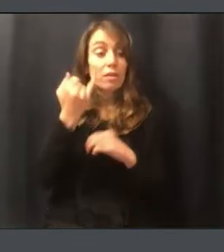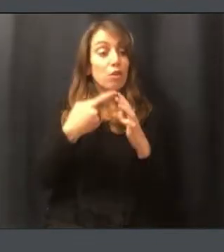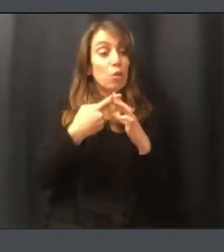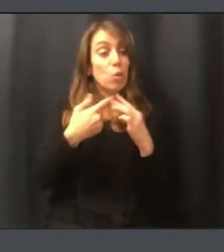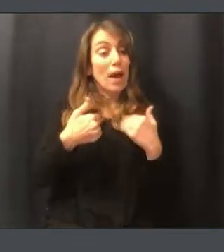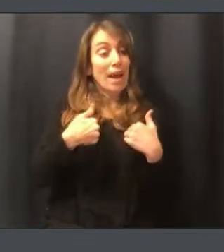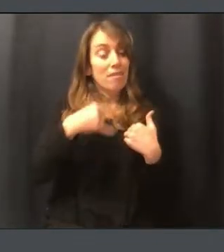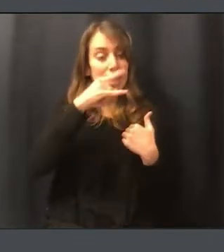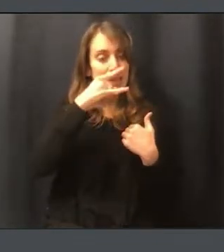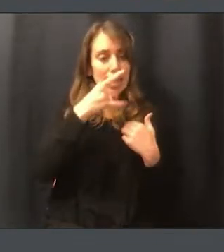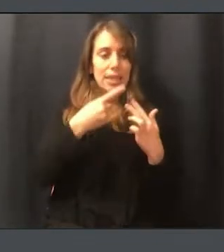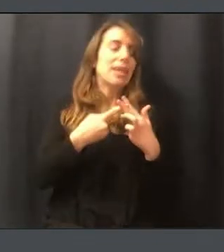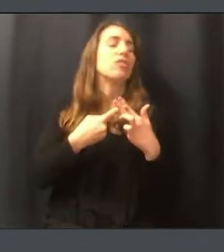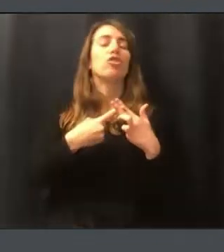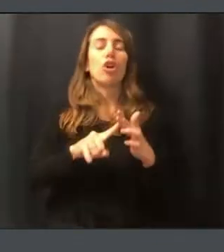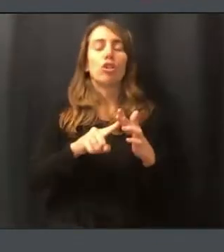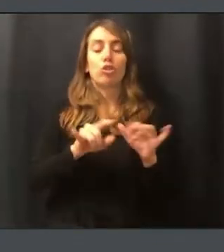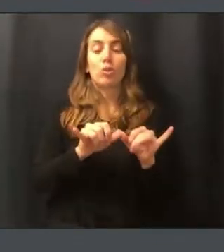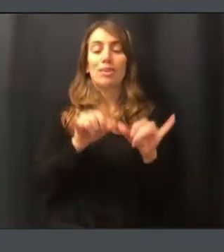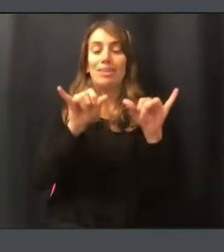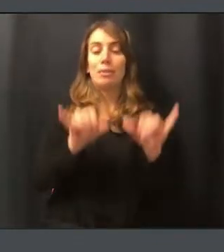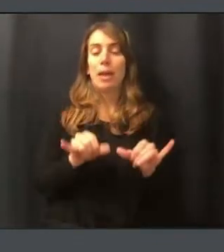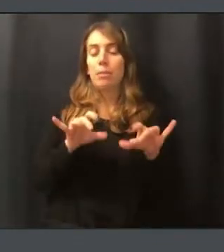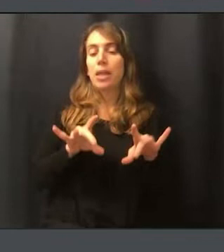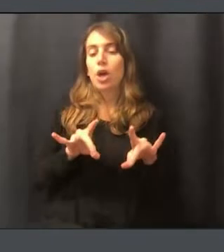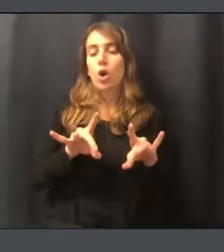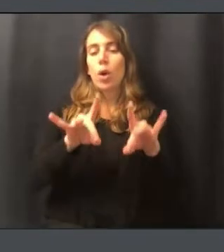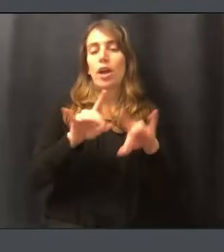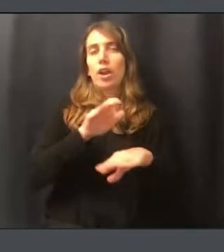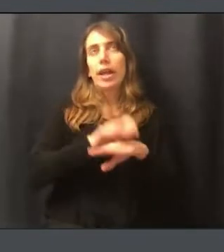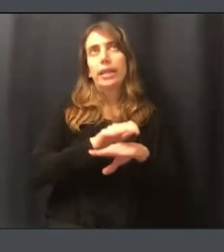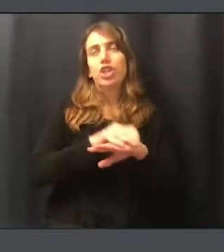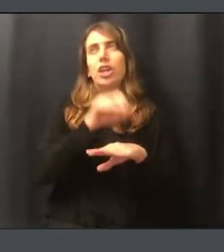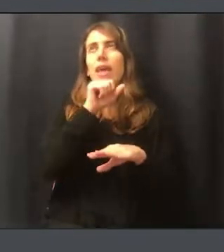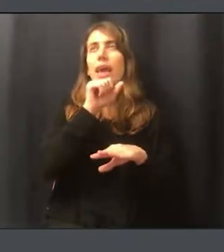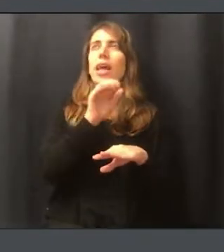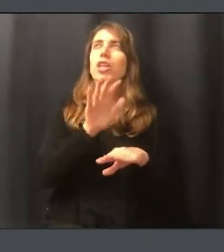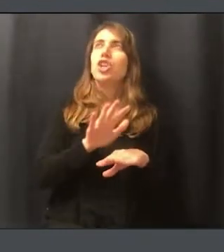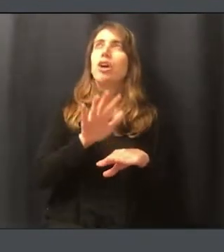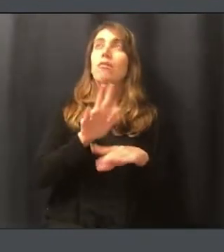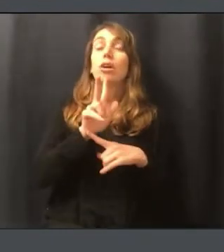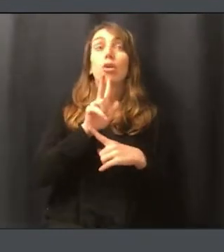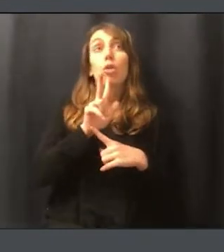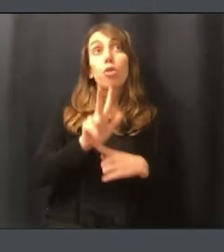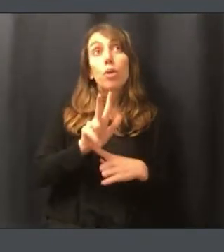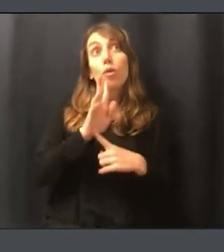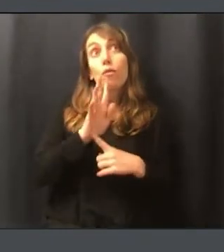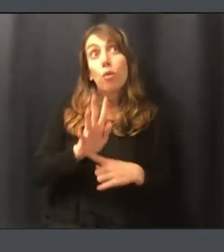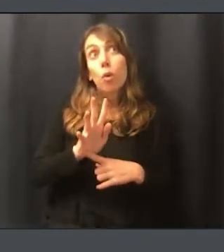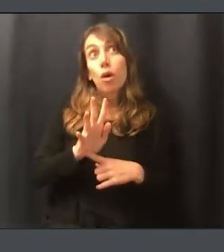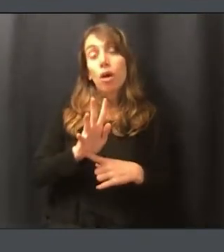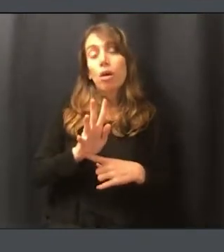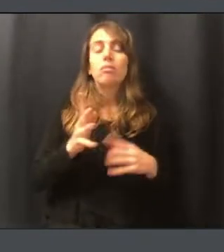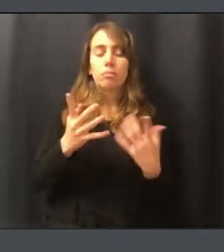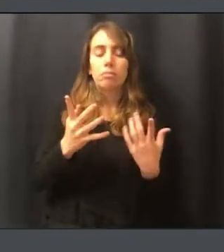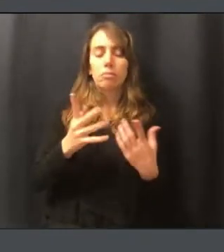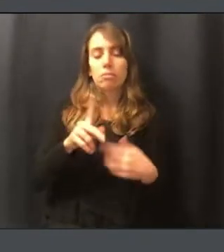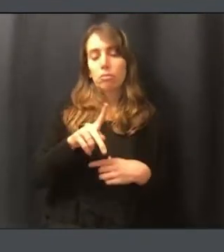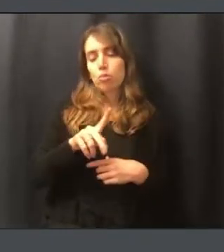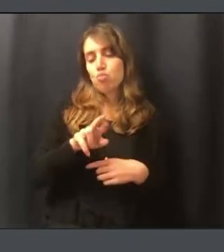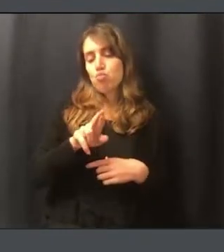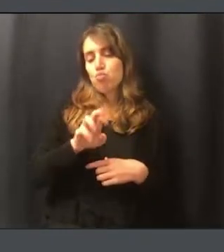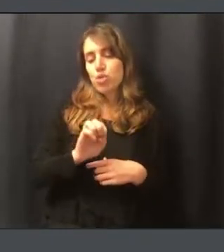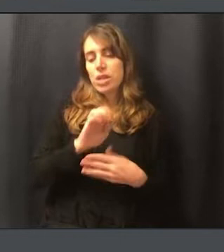systematically acquire English, let's say at the age of 3 or 4, when the kid starts going to preschool, for